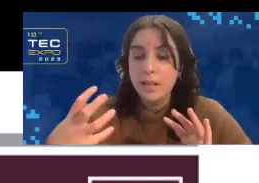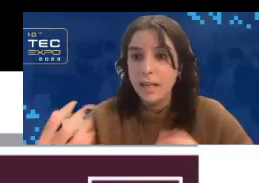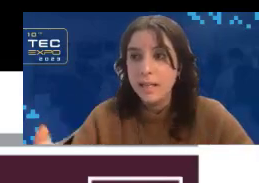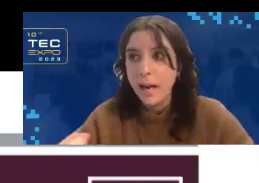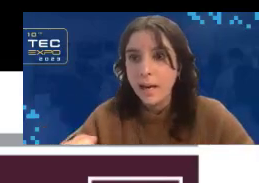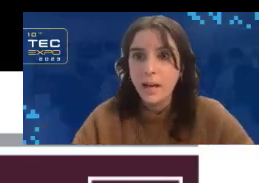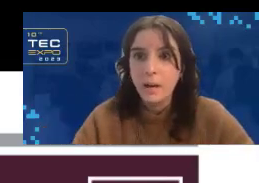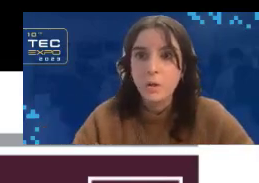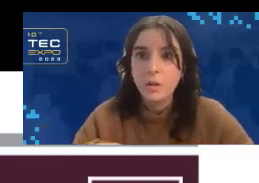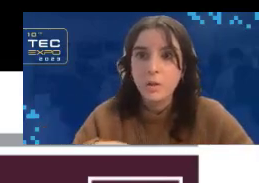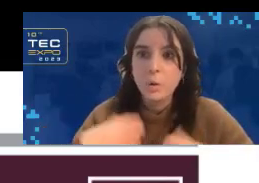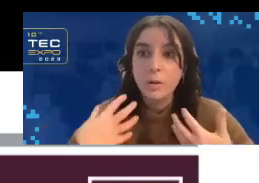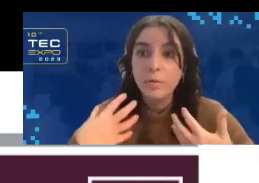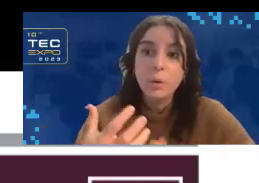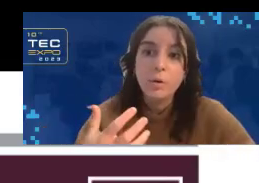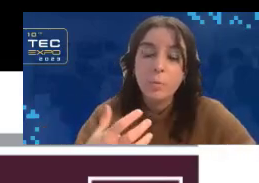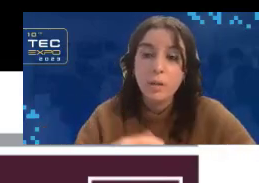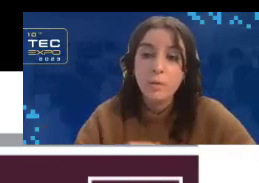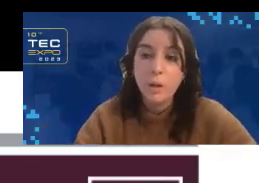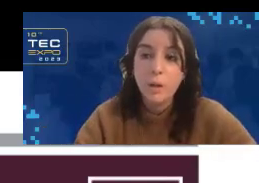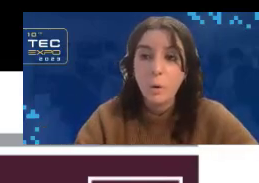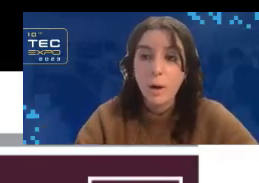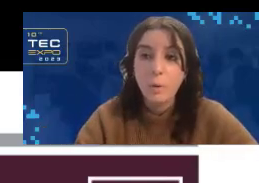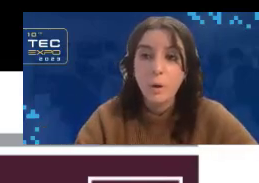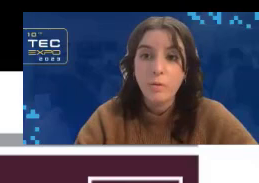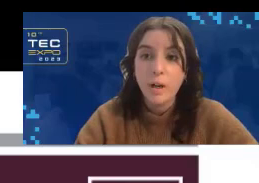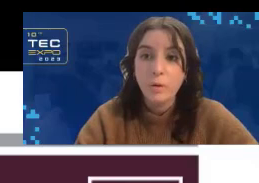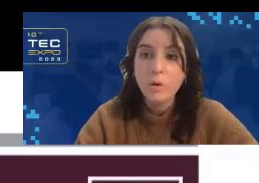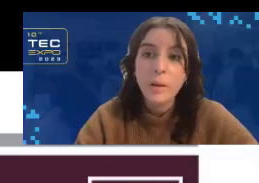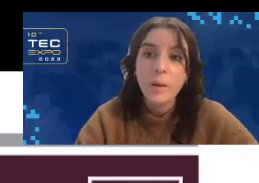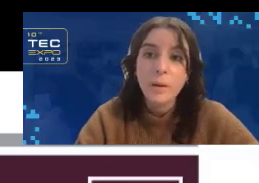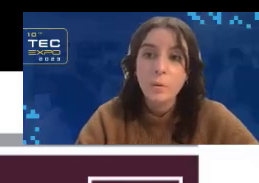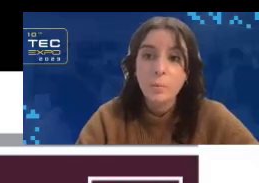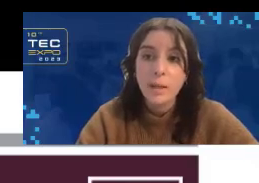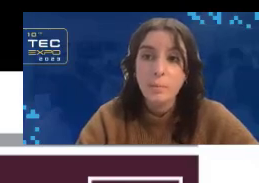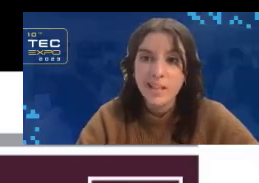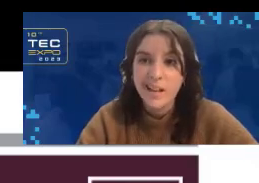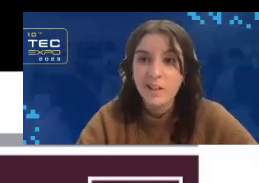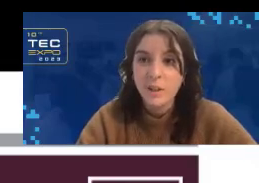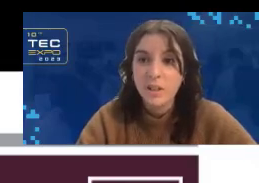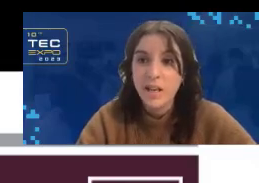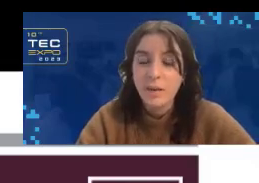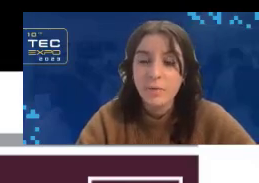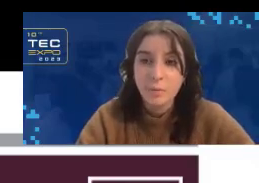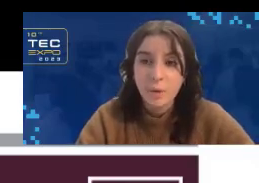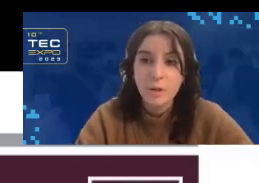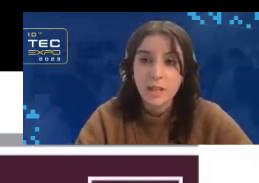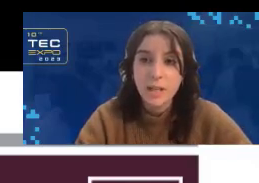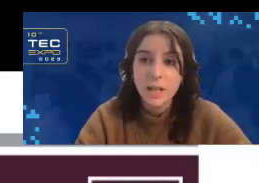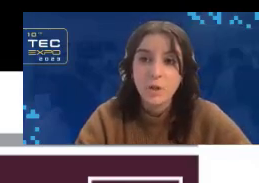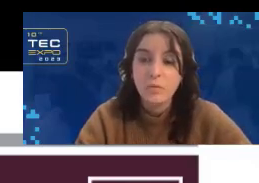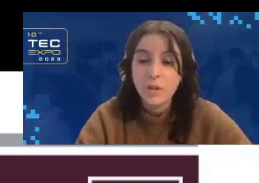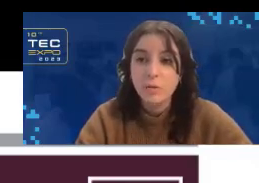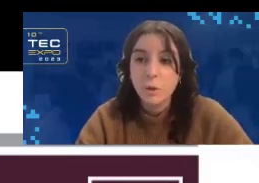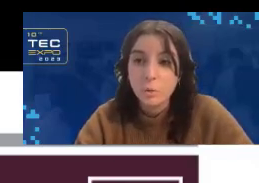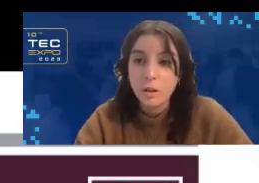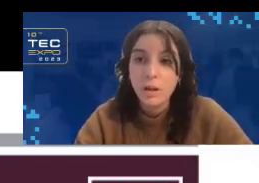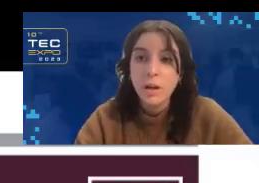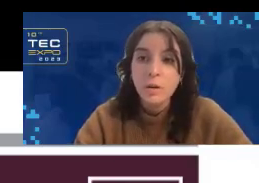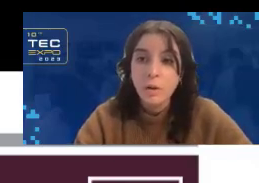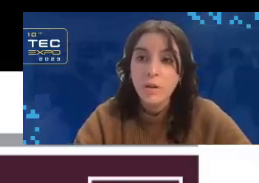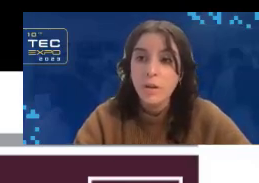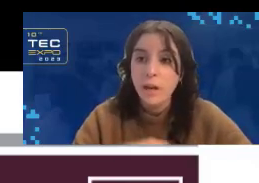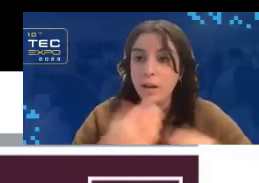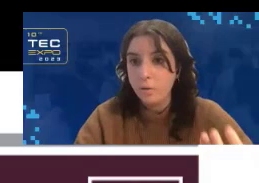needed to add captions. Or if there was a video where we found, okay, maybe it would be better actually to have some representation of deaf